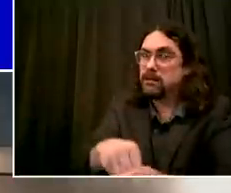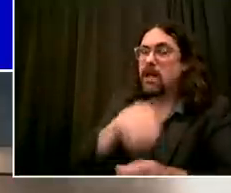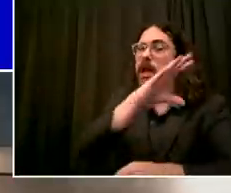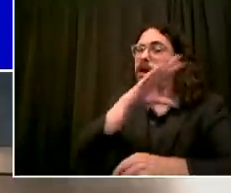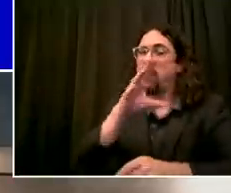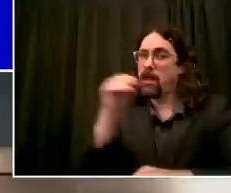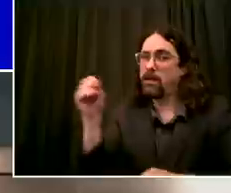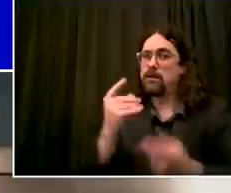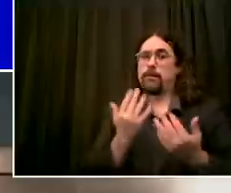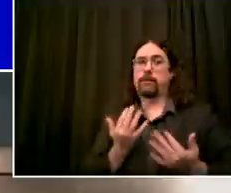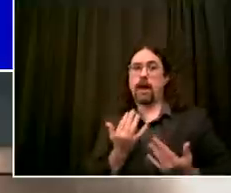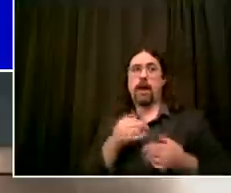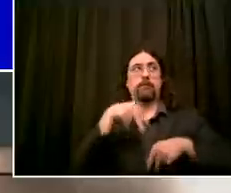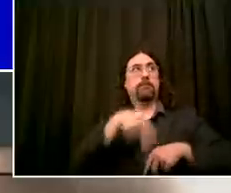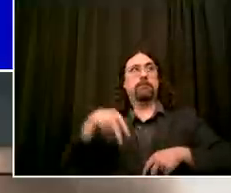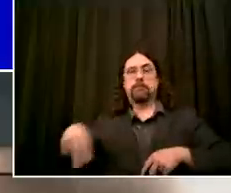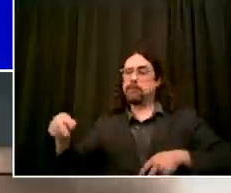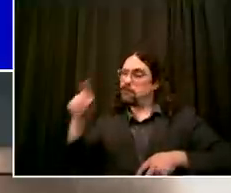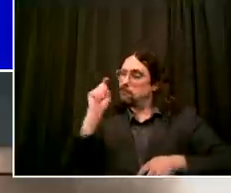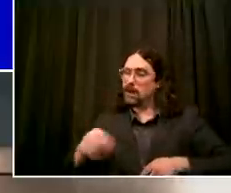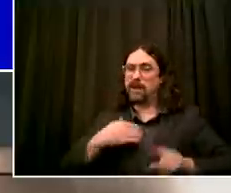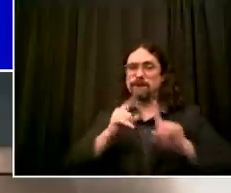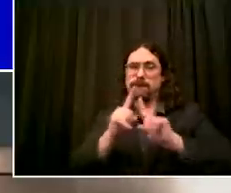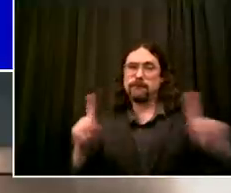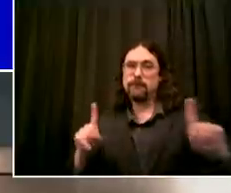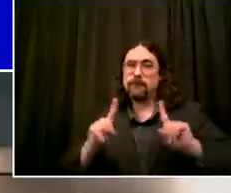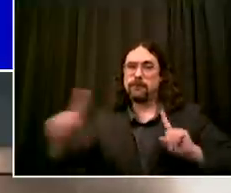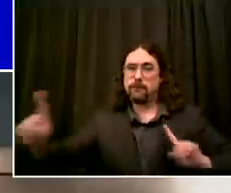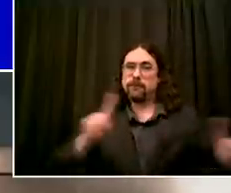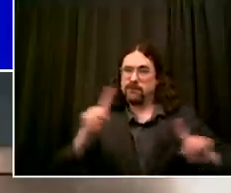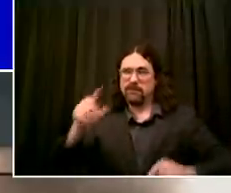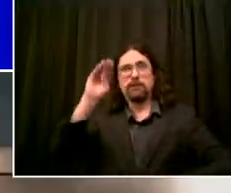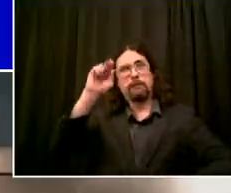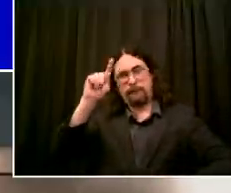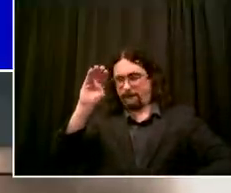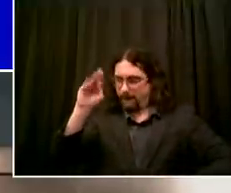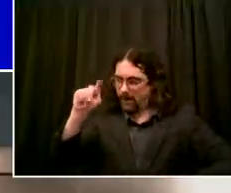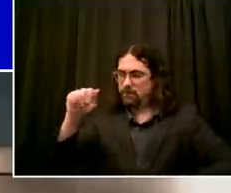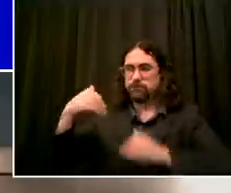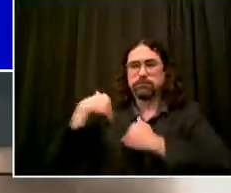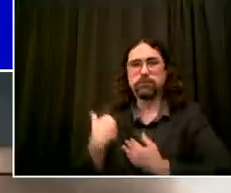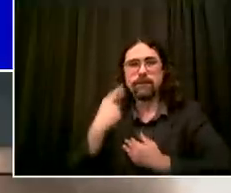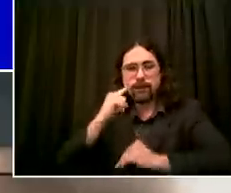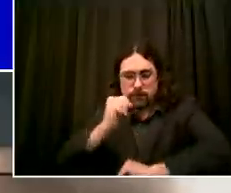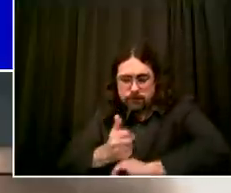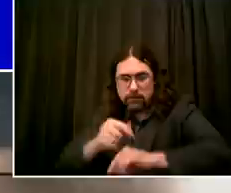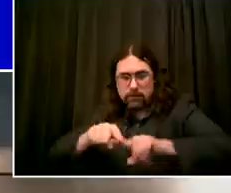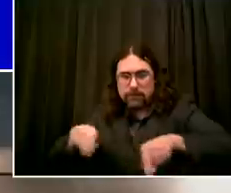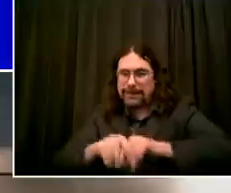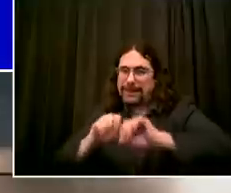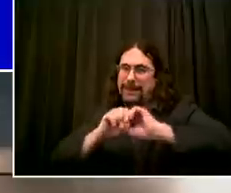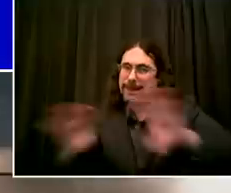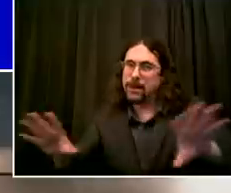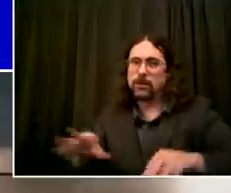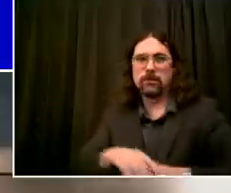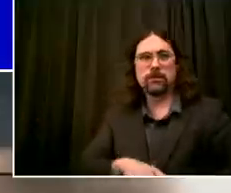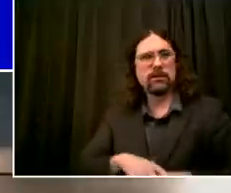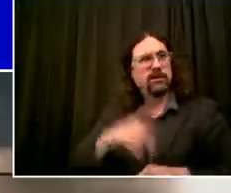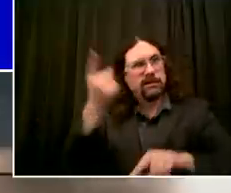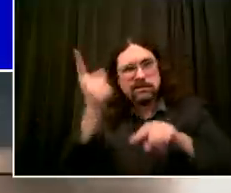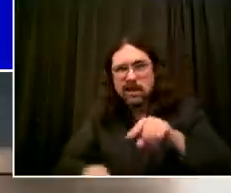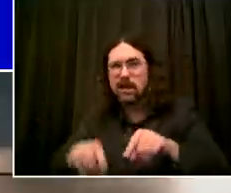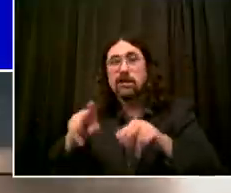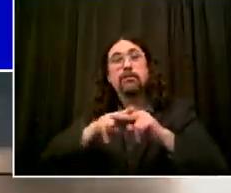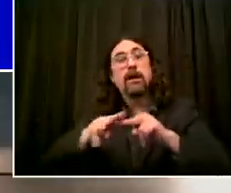people. I think it's clear that we need stated public capacity limits on buses and on